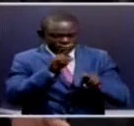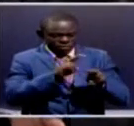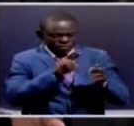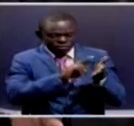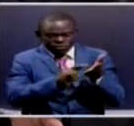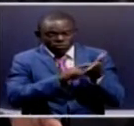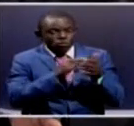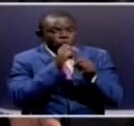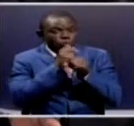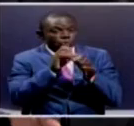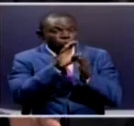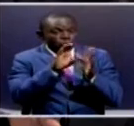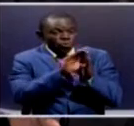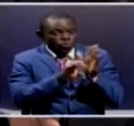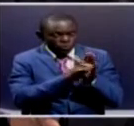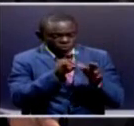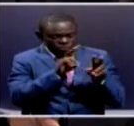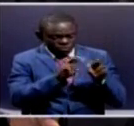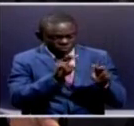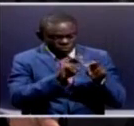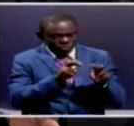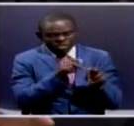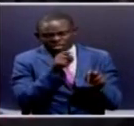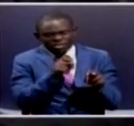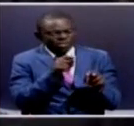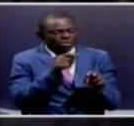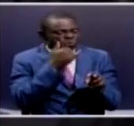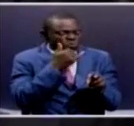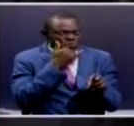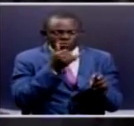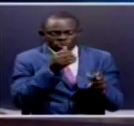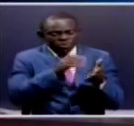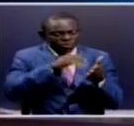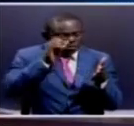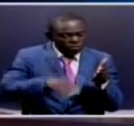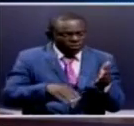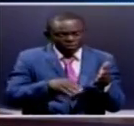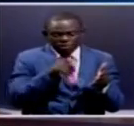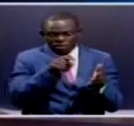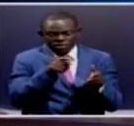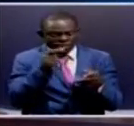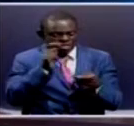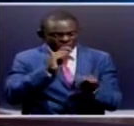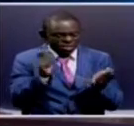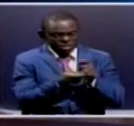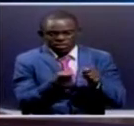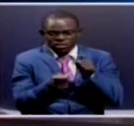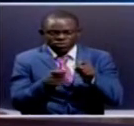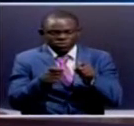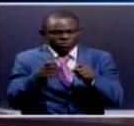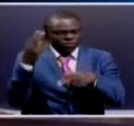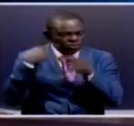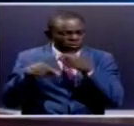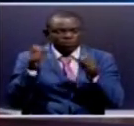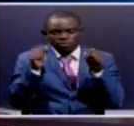what is in the draft bills. Are you not concerned that probably Zambians will be left behind